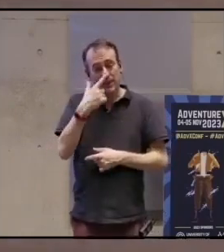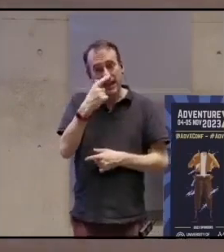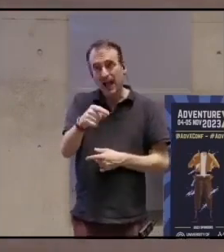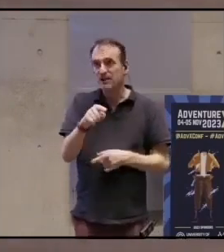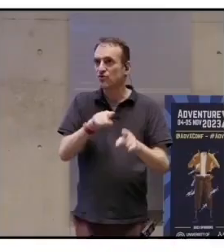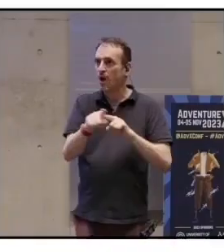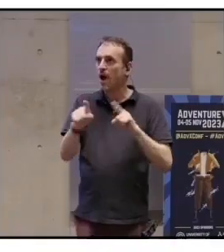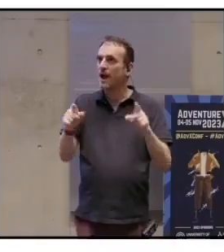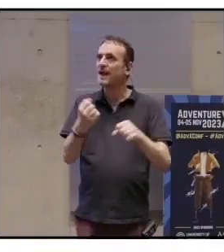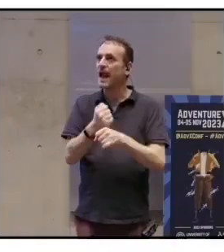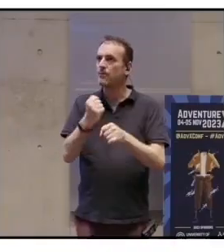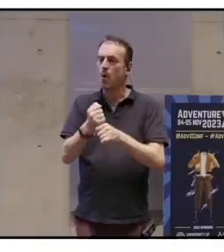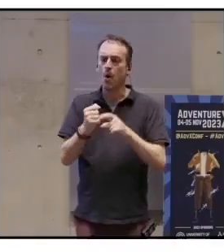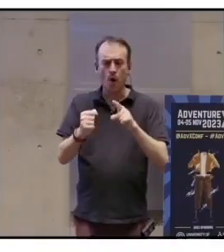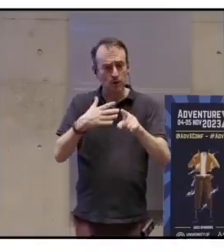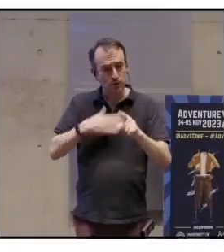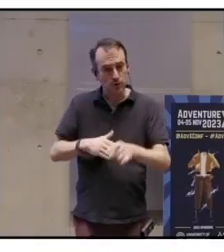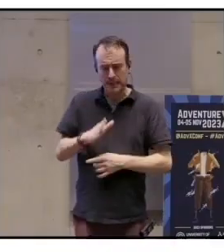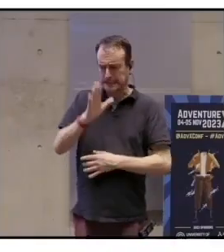help.